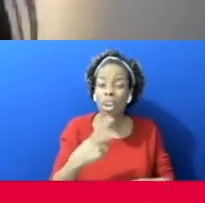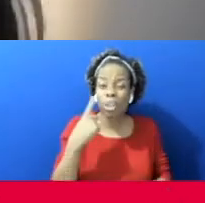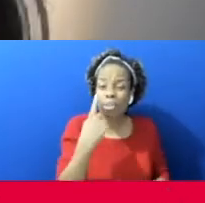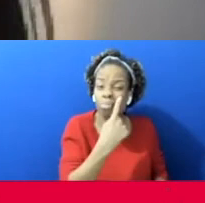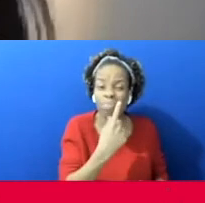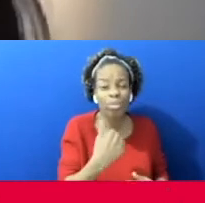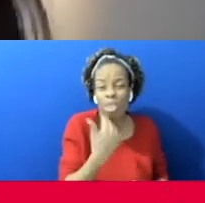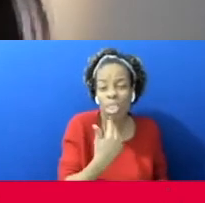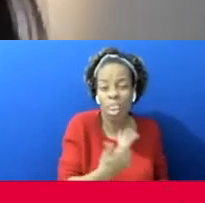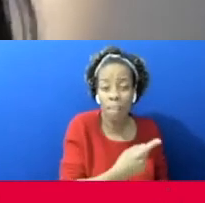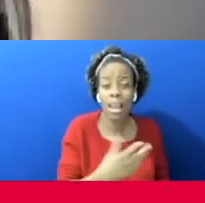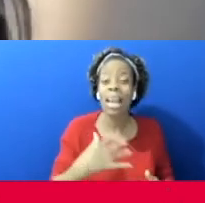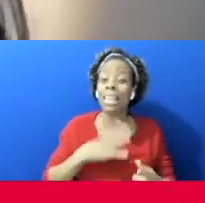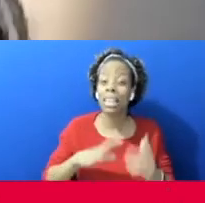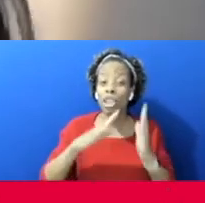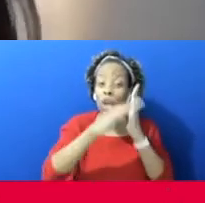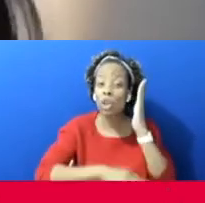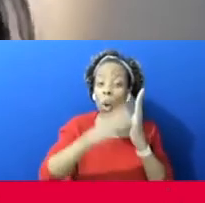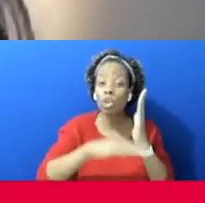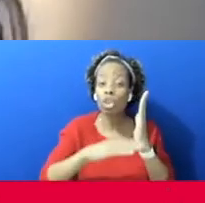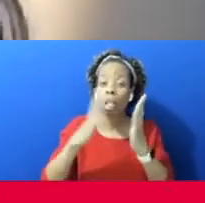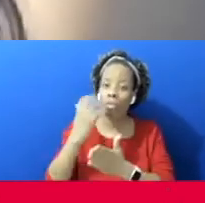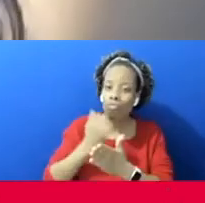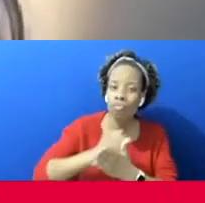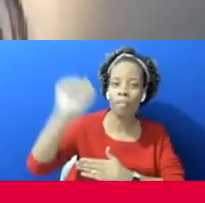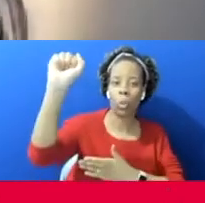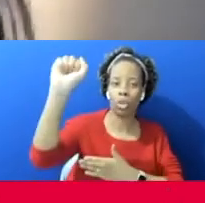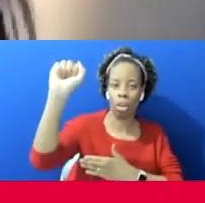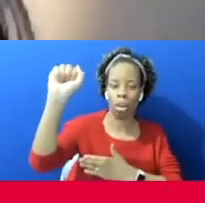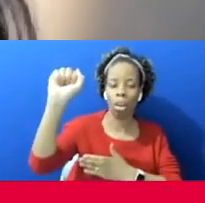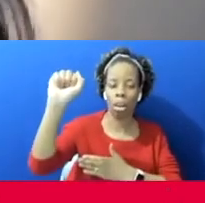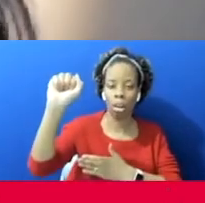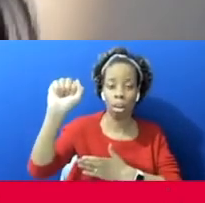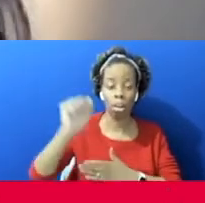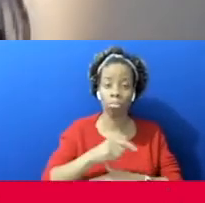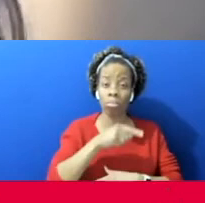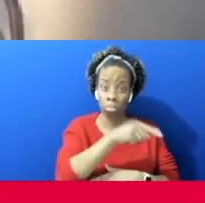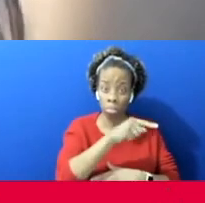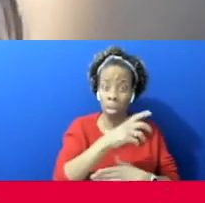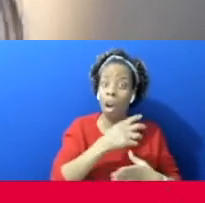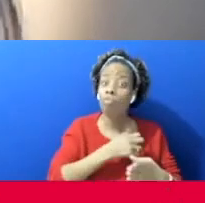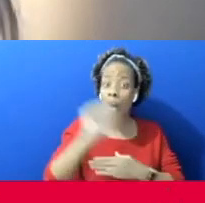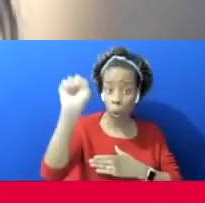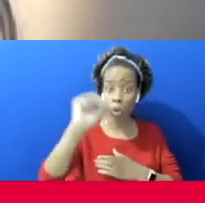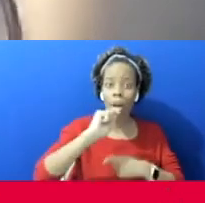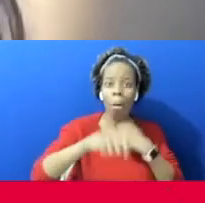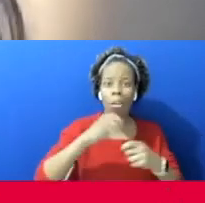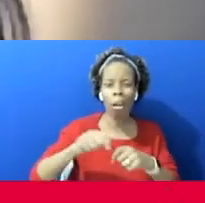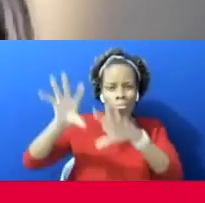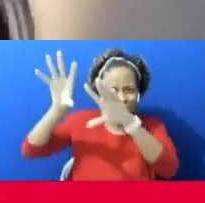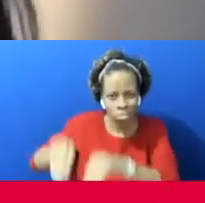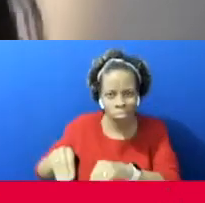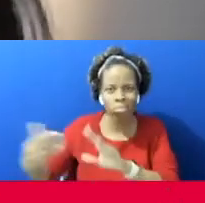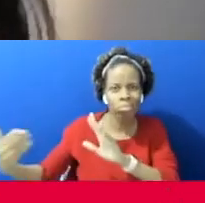social revolution will deter people, will deter the arms trade, will deter universities from receiving funding from the arms